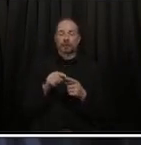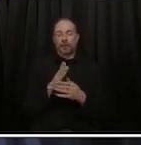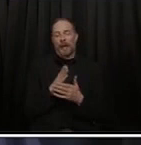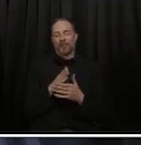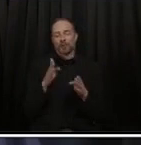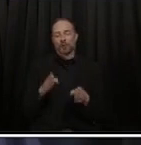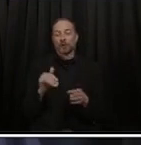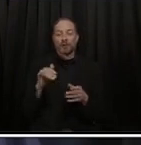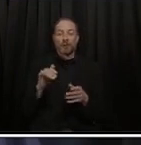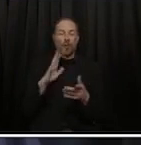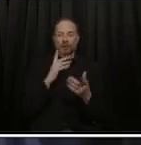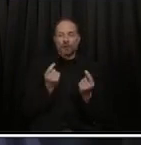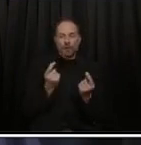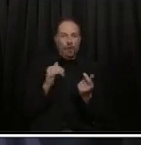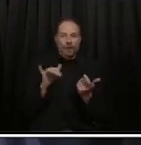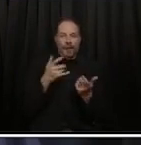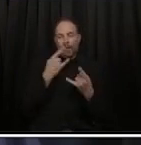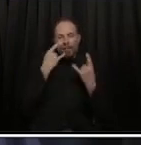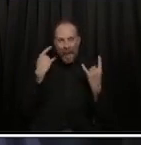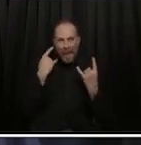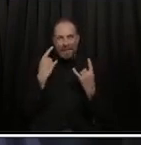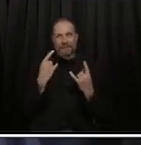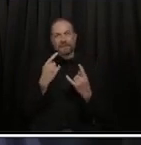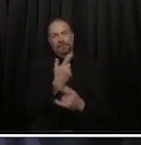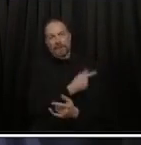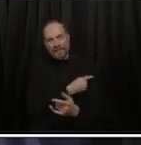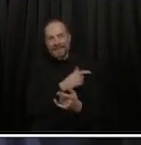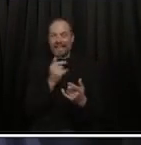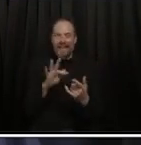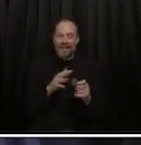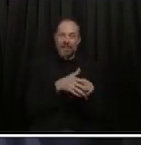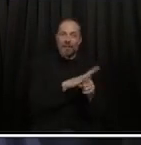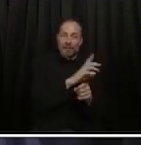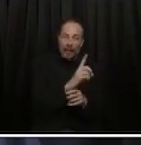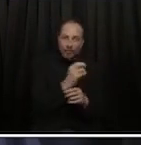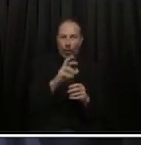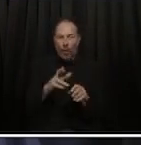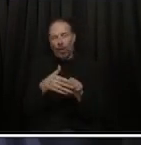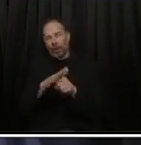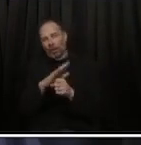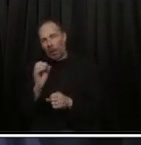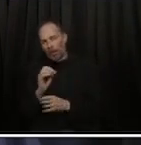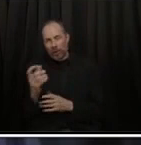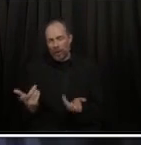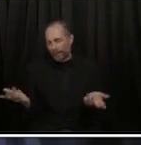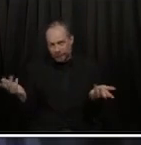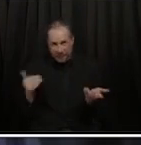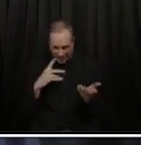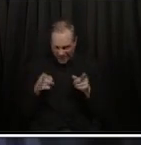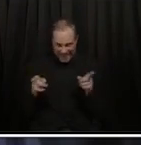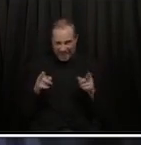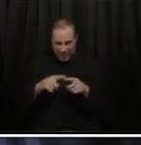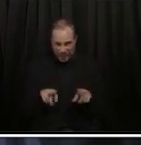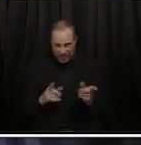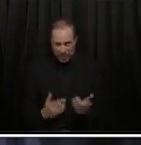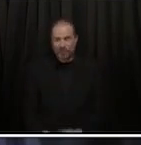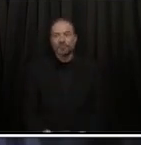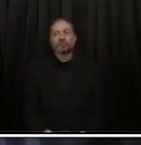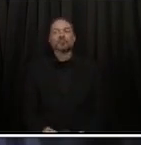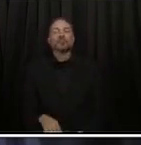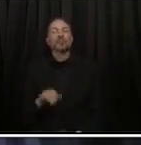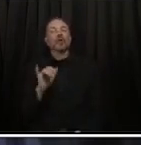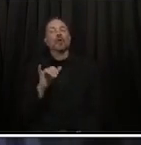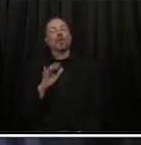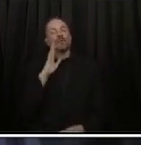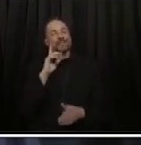and what they should be doing if there's widespread Delta versus widespread Omicron at some point. Yeah, so the strategies